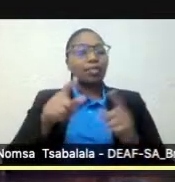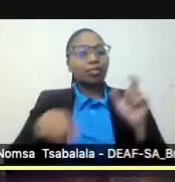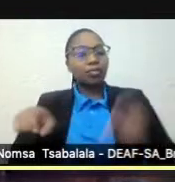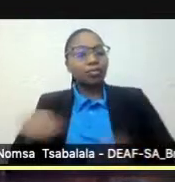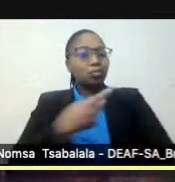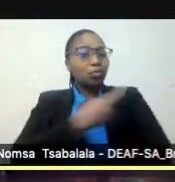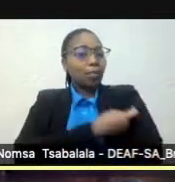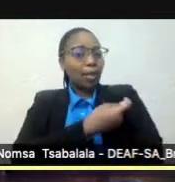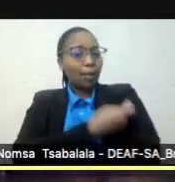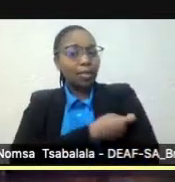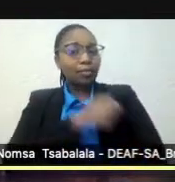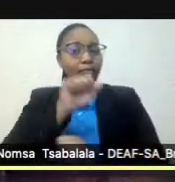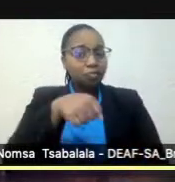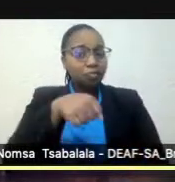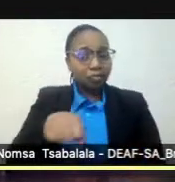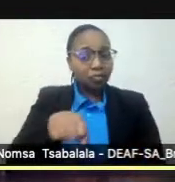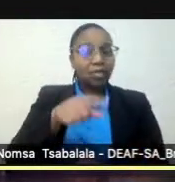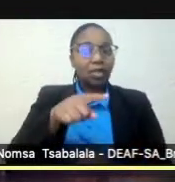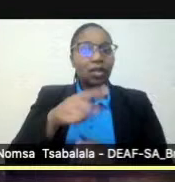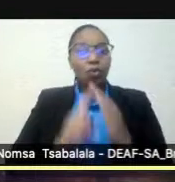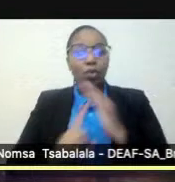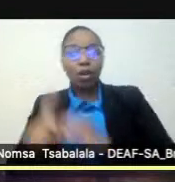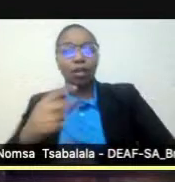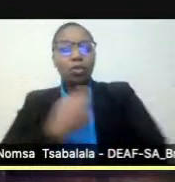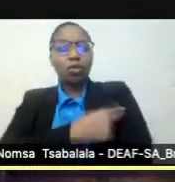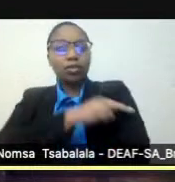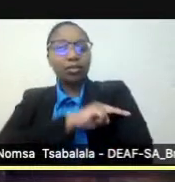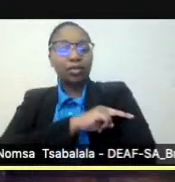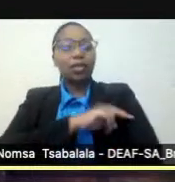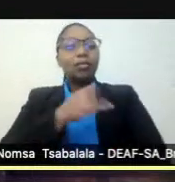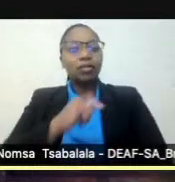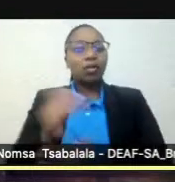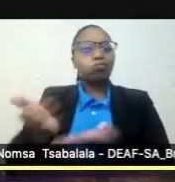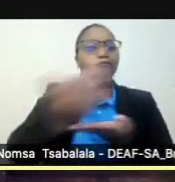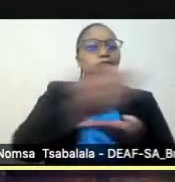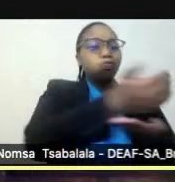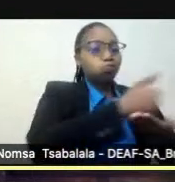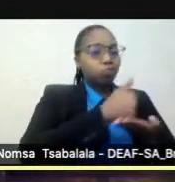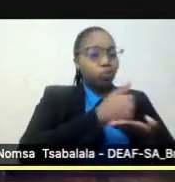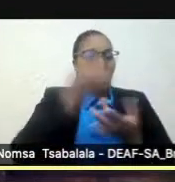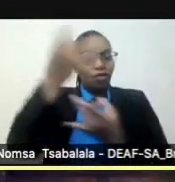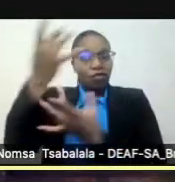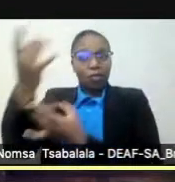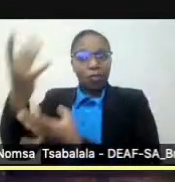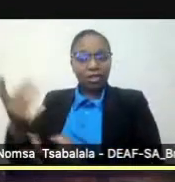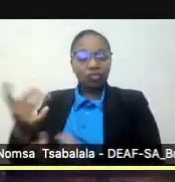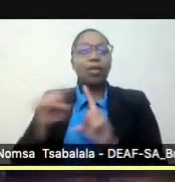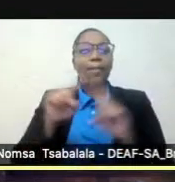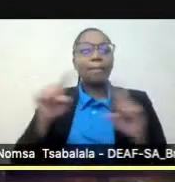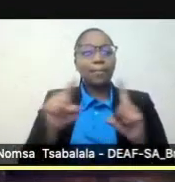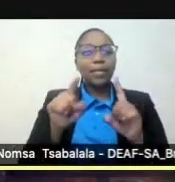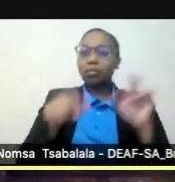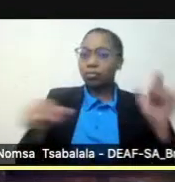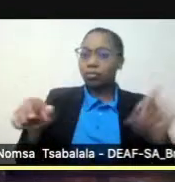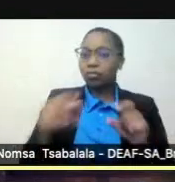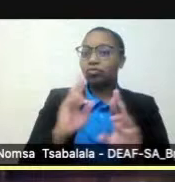patients. Data is still being collected, but of those that have reported